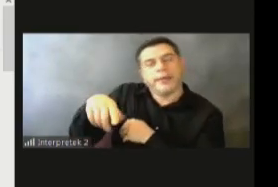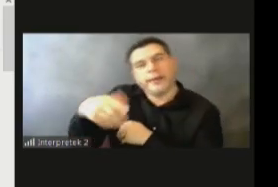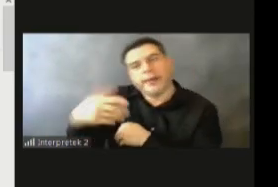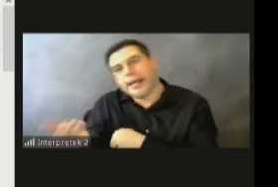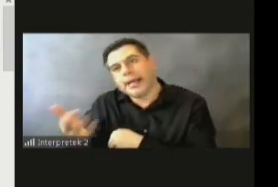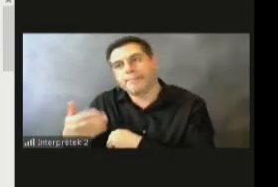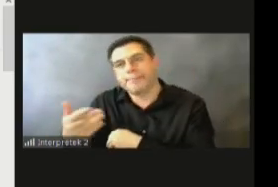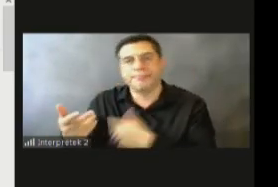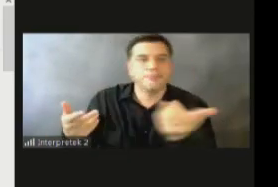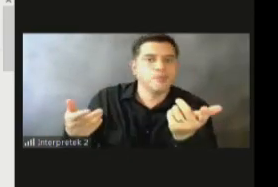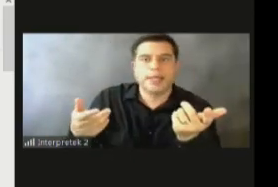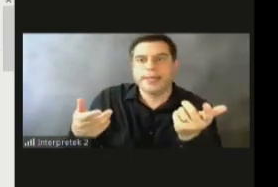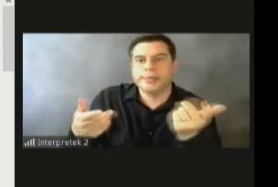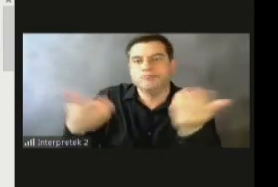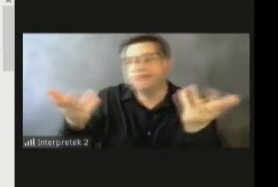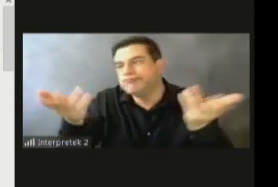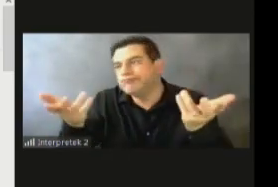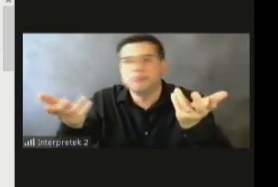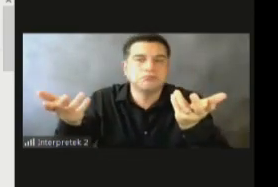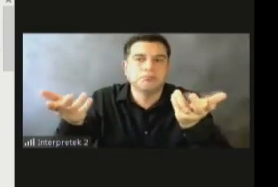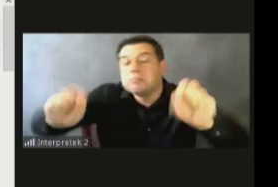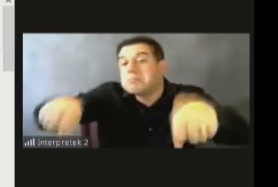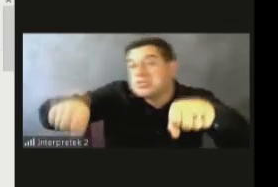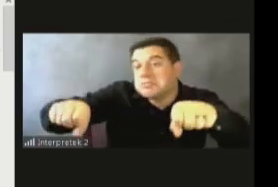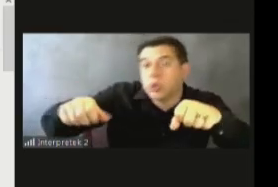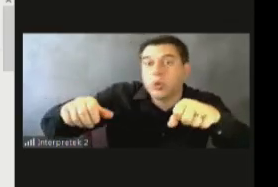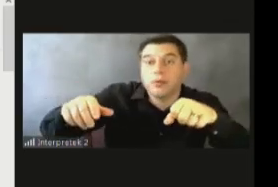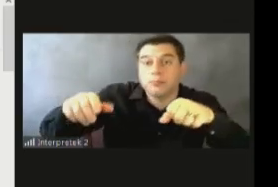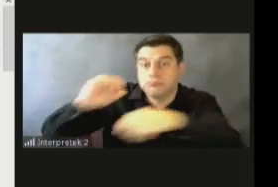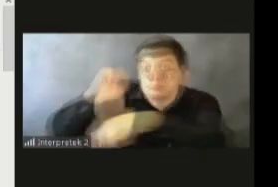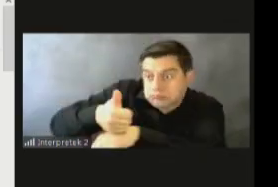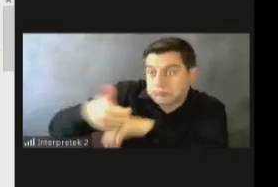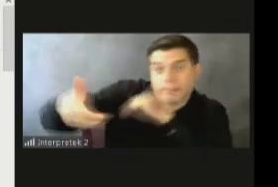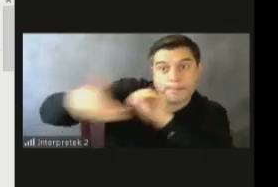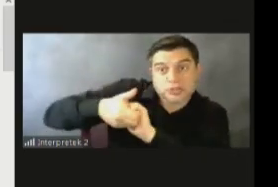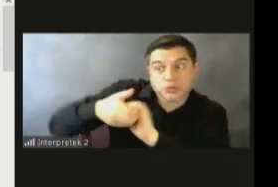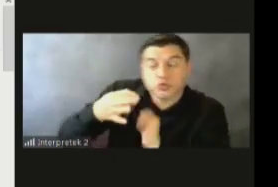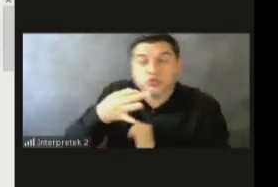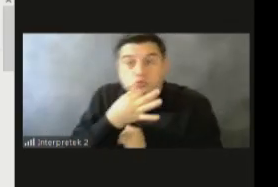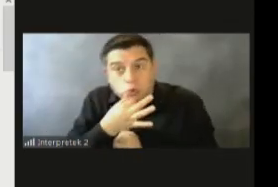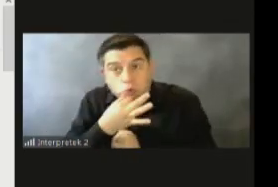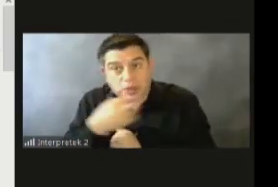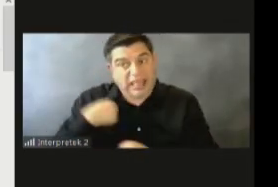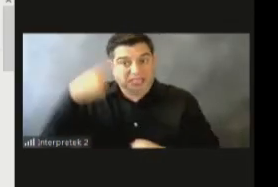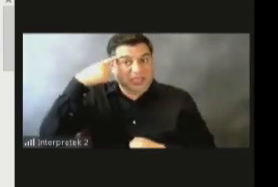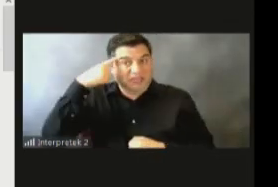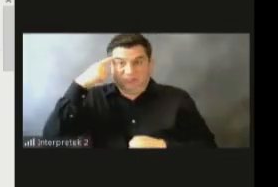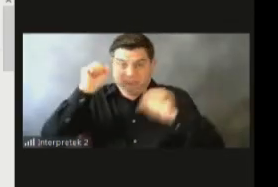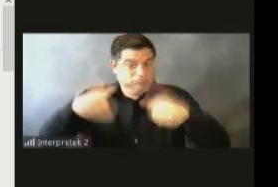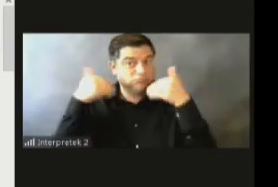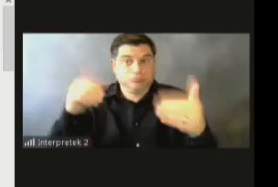potentially going out for a partner pretty soon. So we think this is something that can be implemented very quickly and